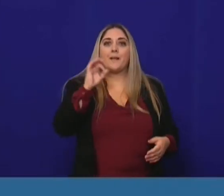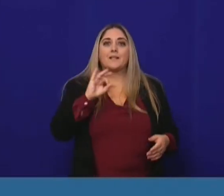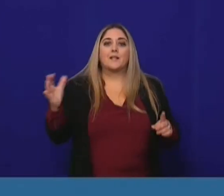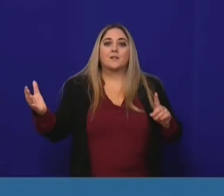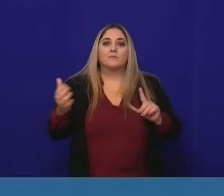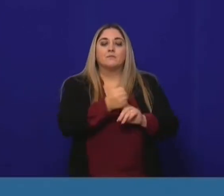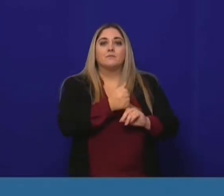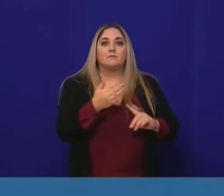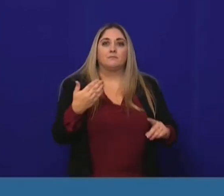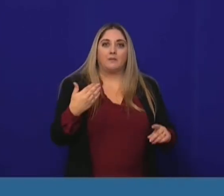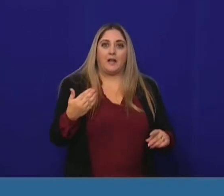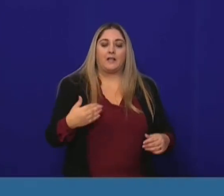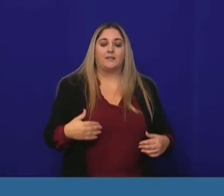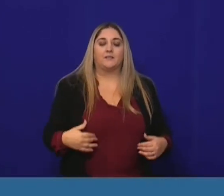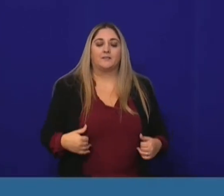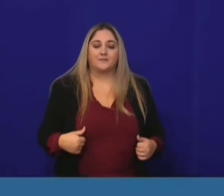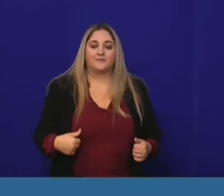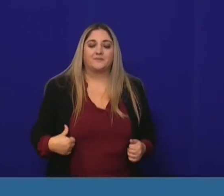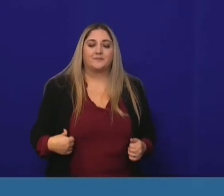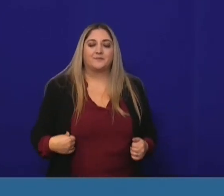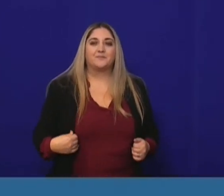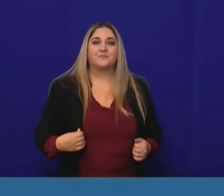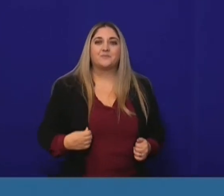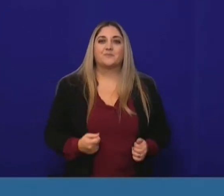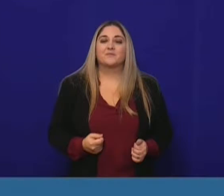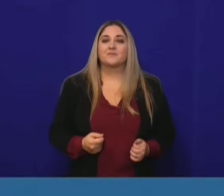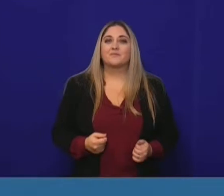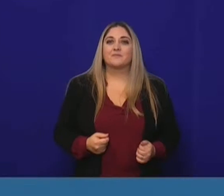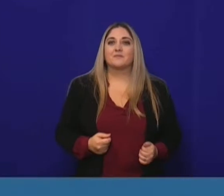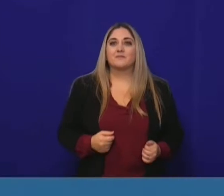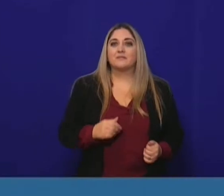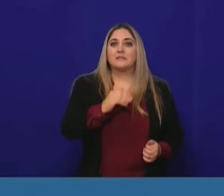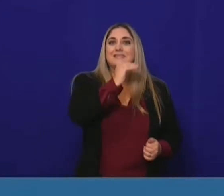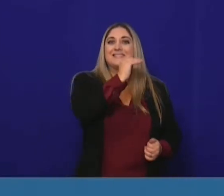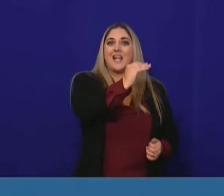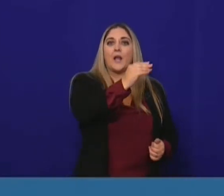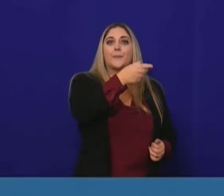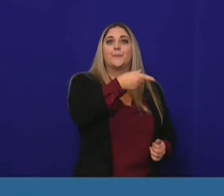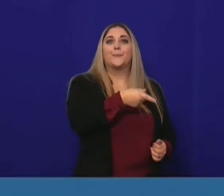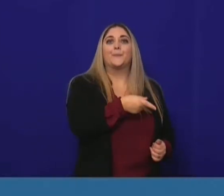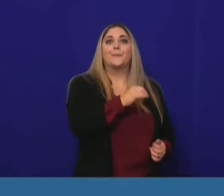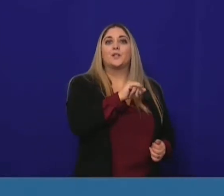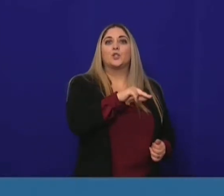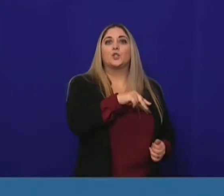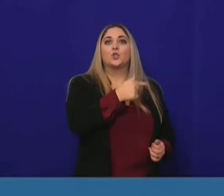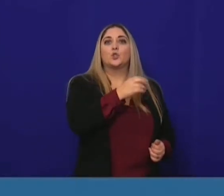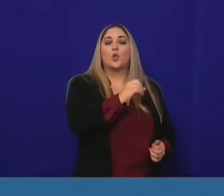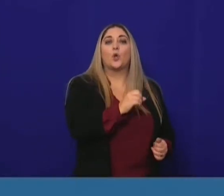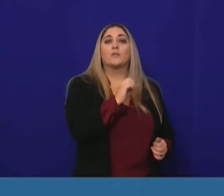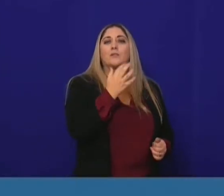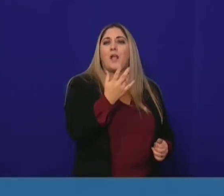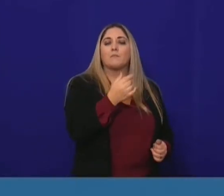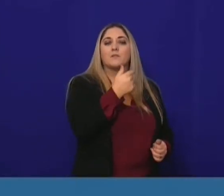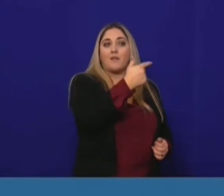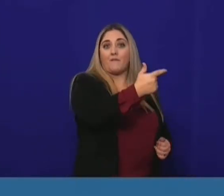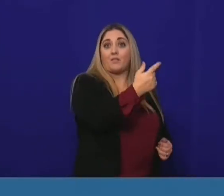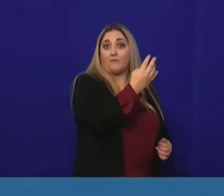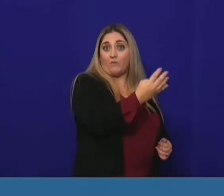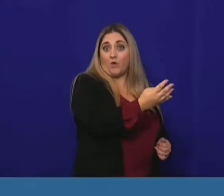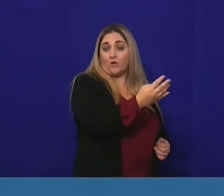u nkun nistgħu niżolawhom. Infatti, f'Dar Pinto bħalissa għandna 74 active